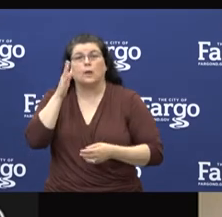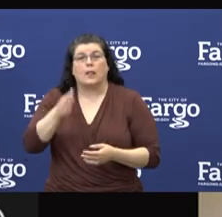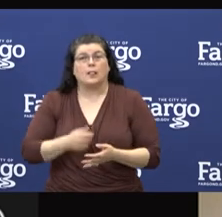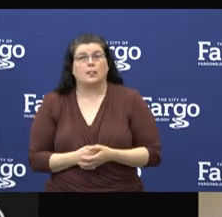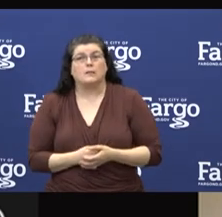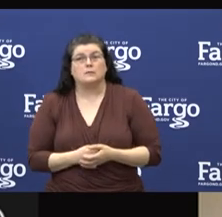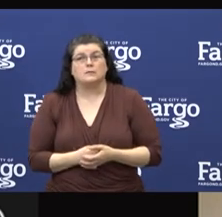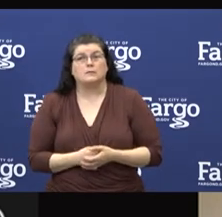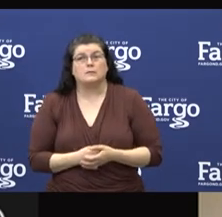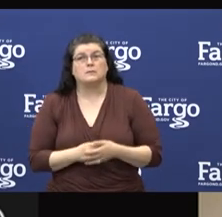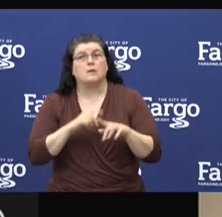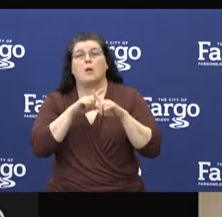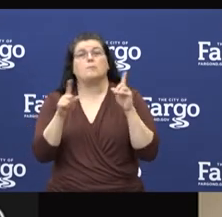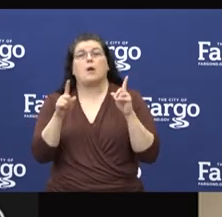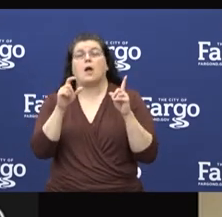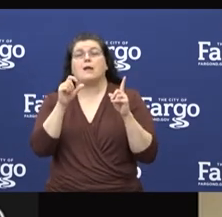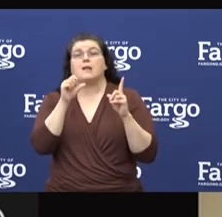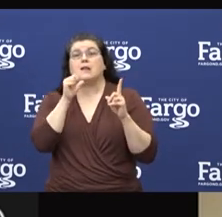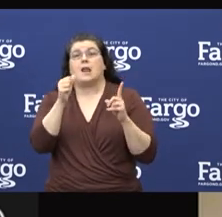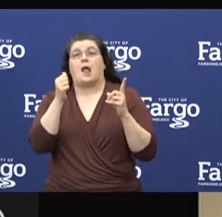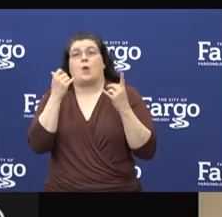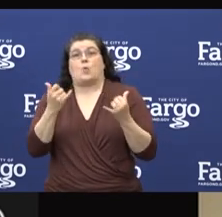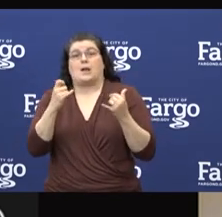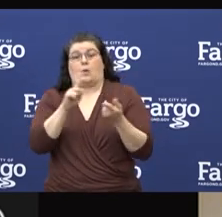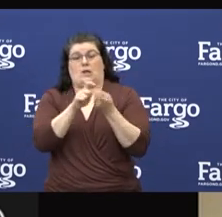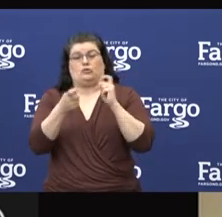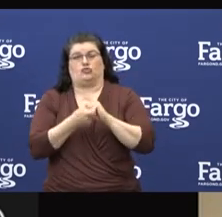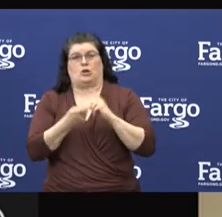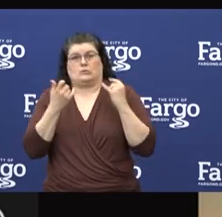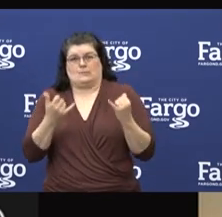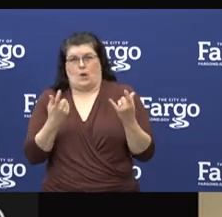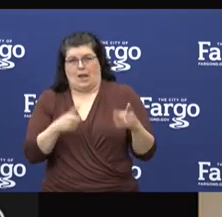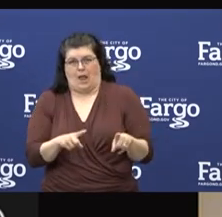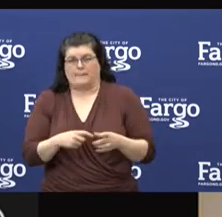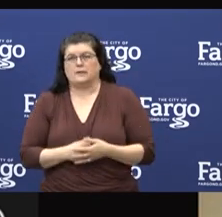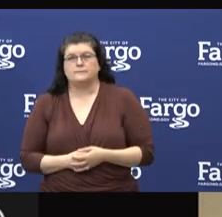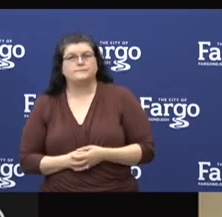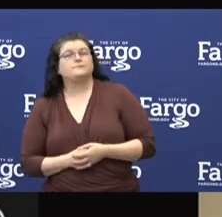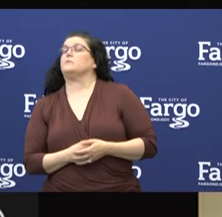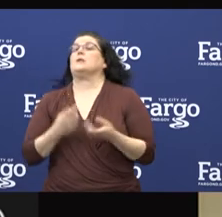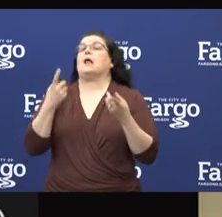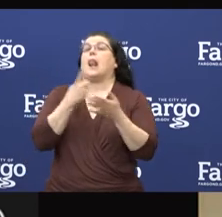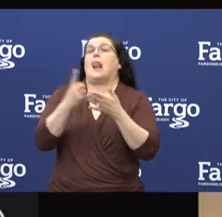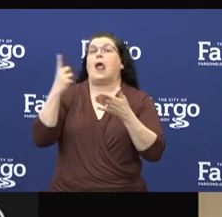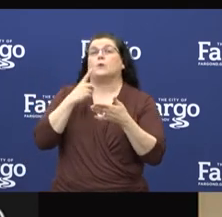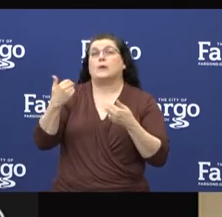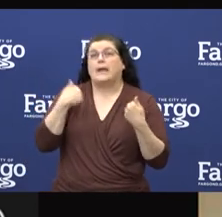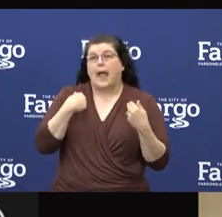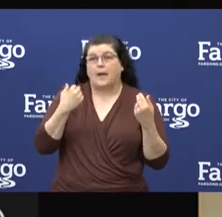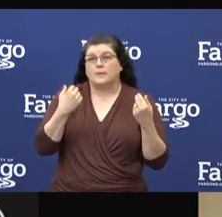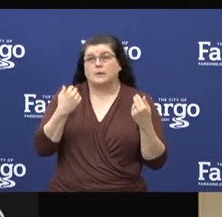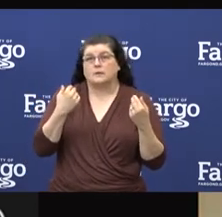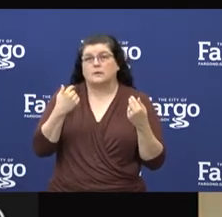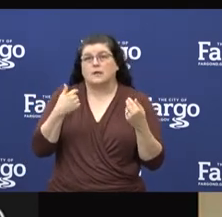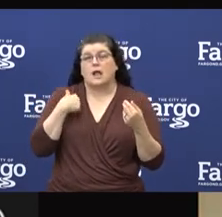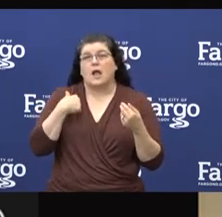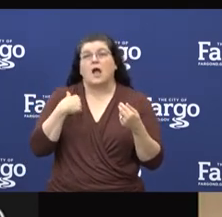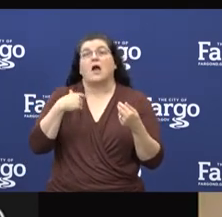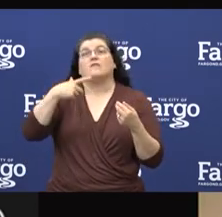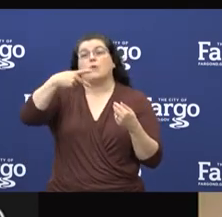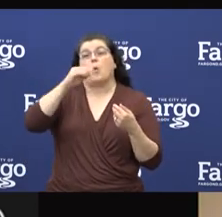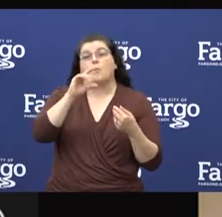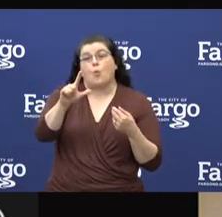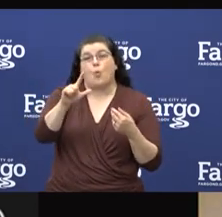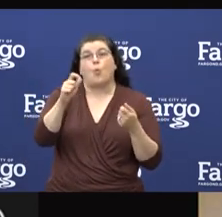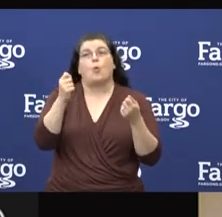but no immediate changes are in sight. A decision was made last week to close our municipal swimming